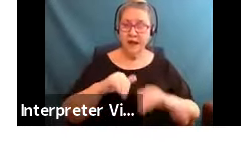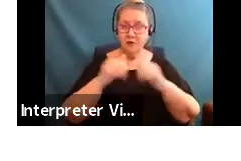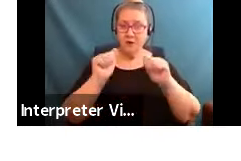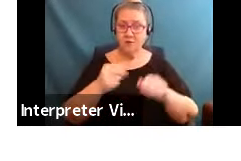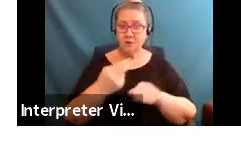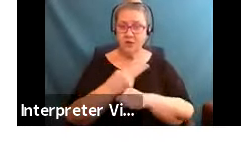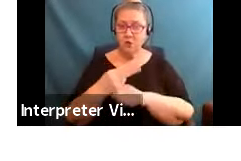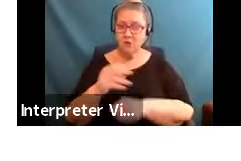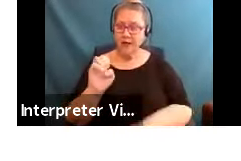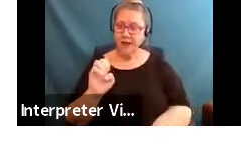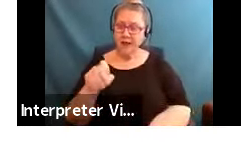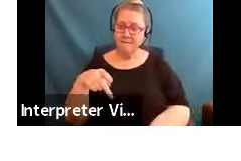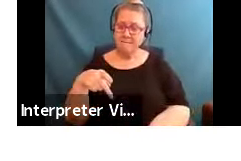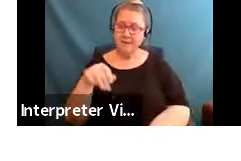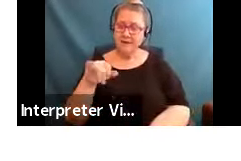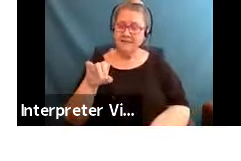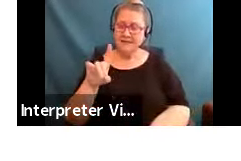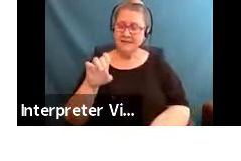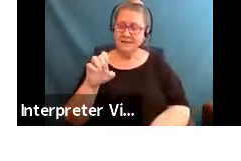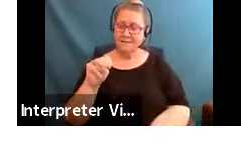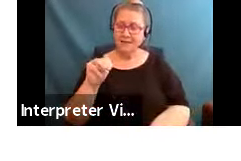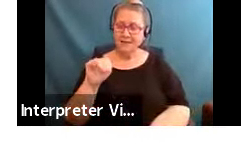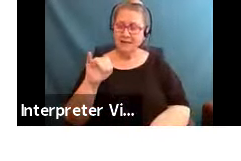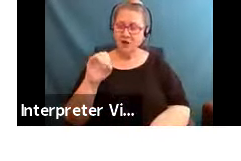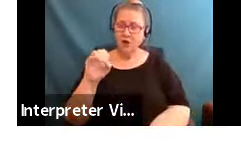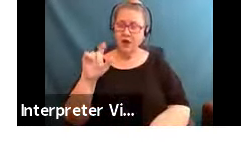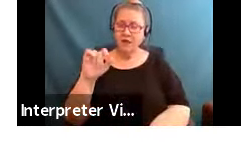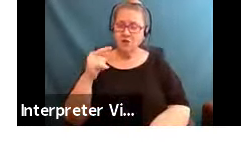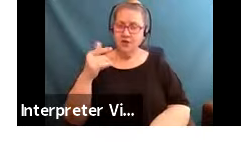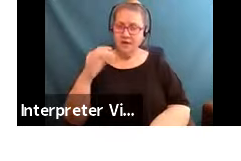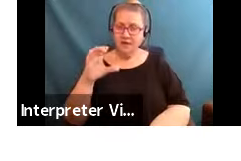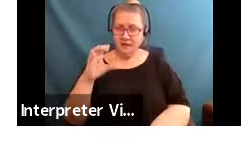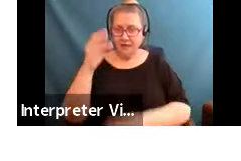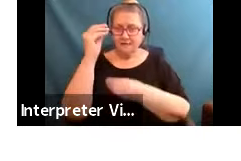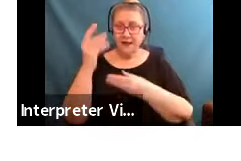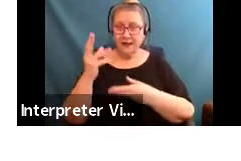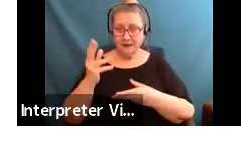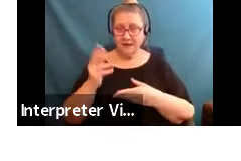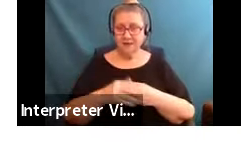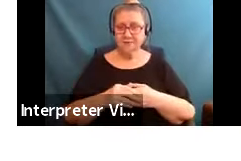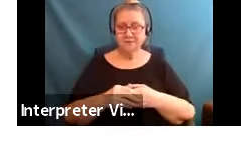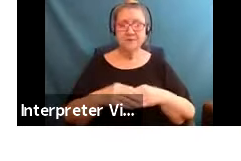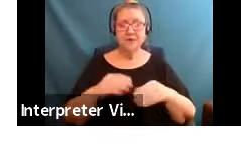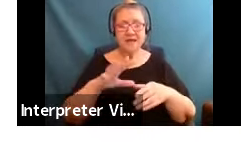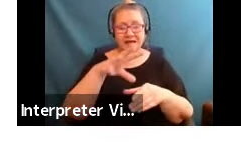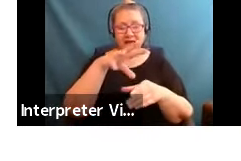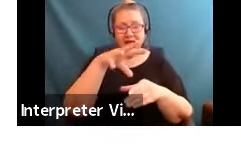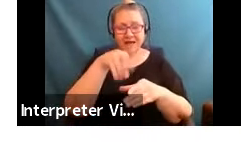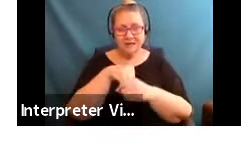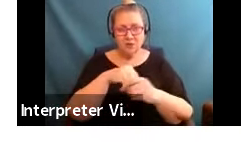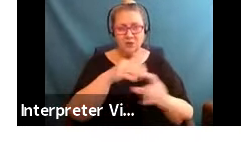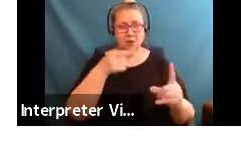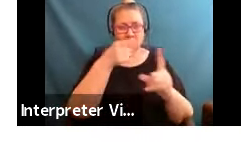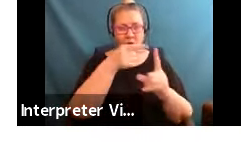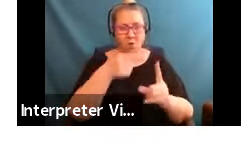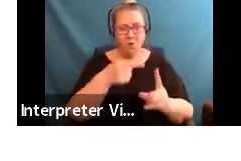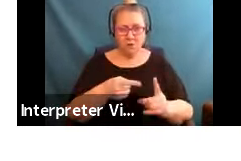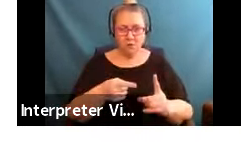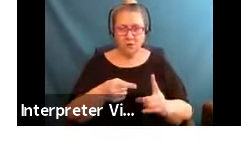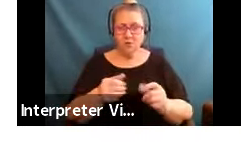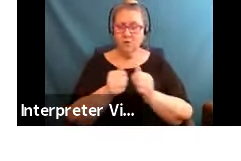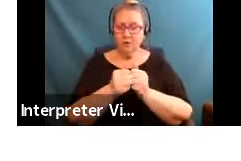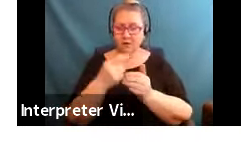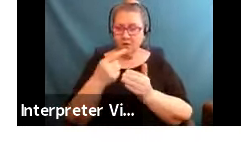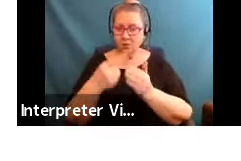for us to be more effective in our vaccine strategy, at the same time really integrating goals with what Dr. Burke Harris